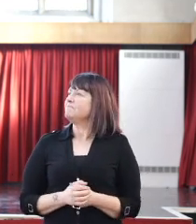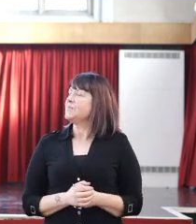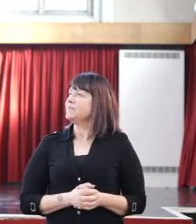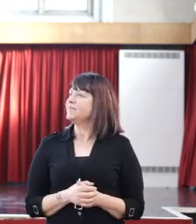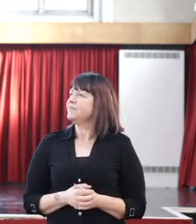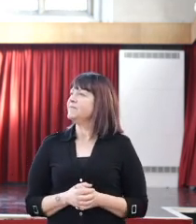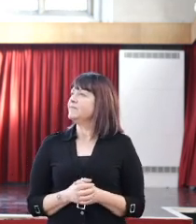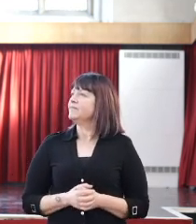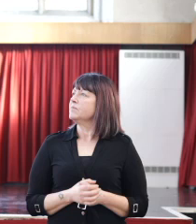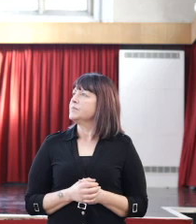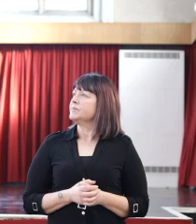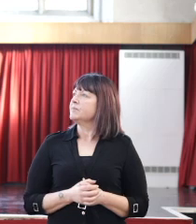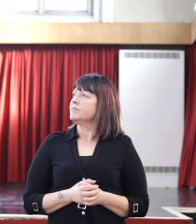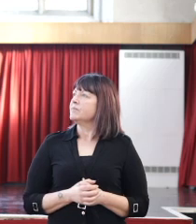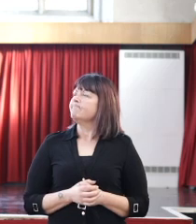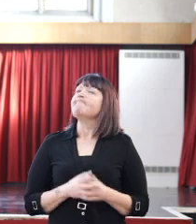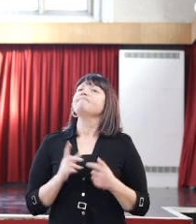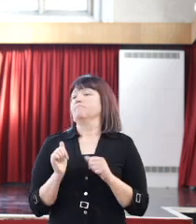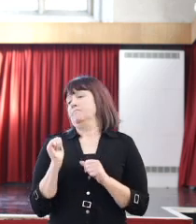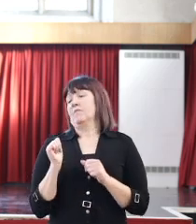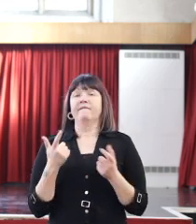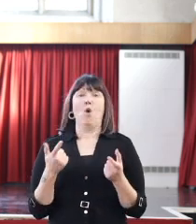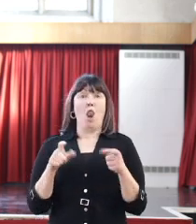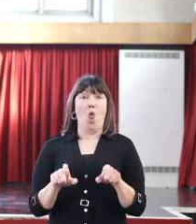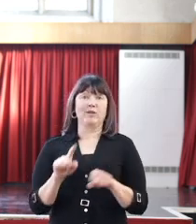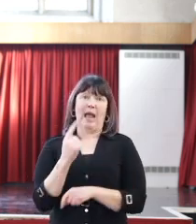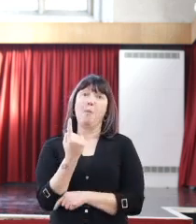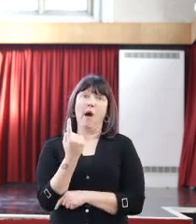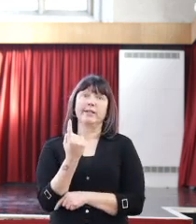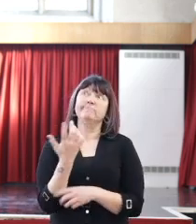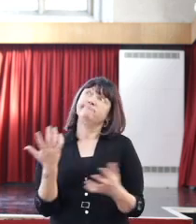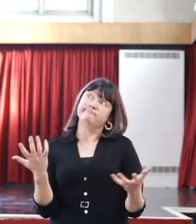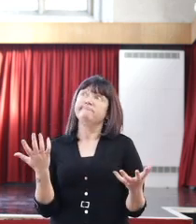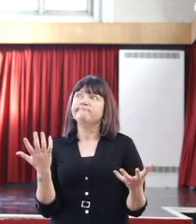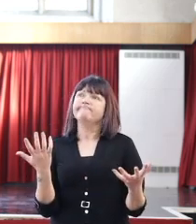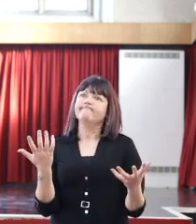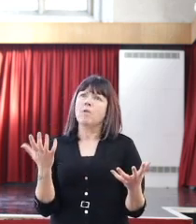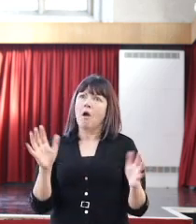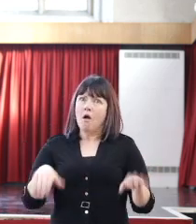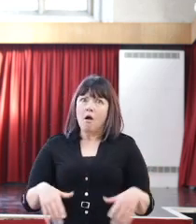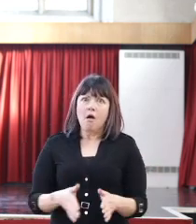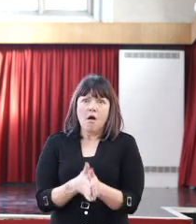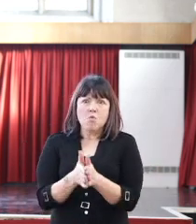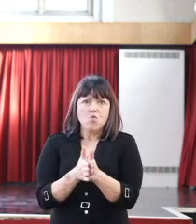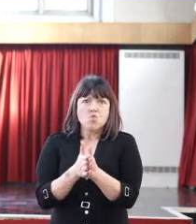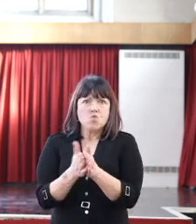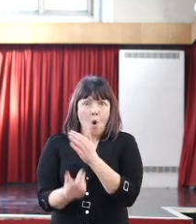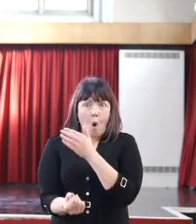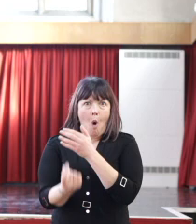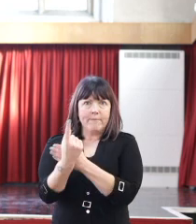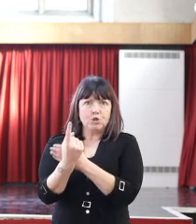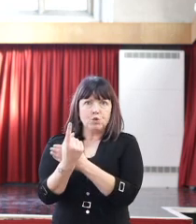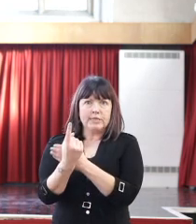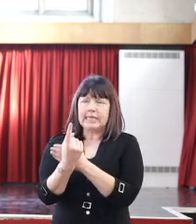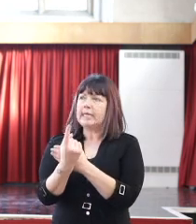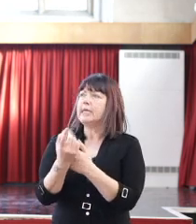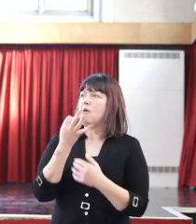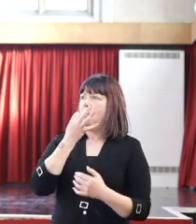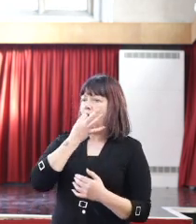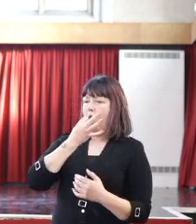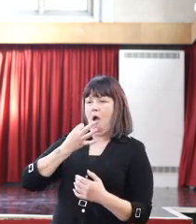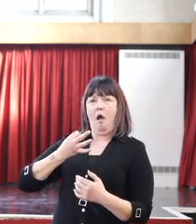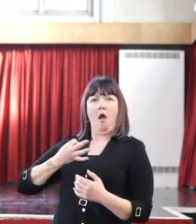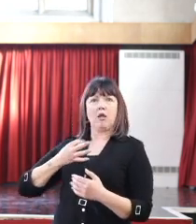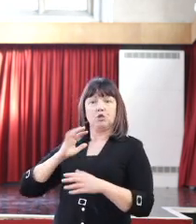So in lockdown 1, I was given the opportunity to put an installation into a